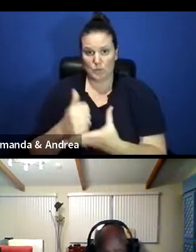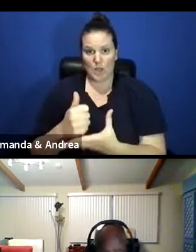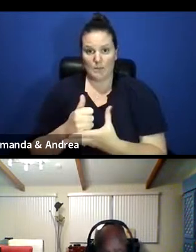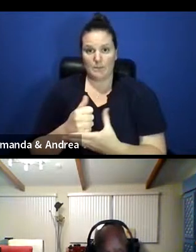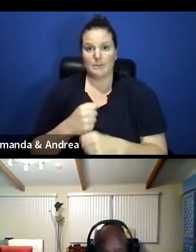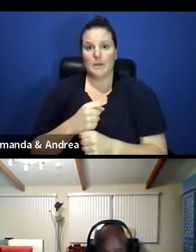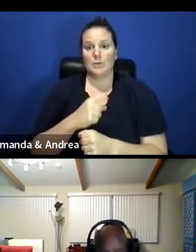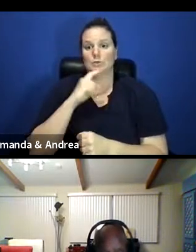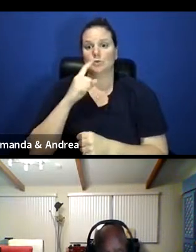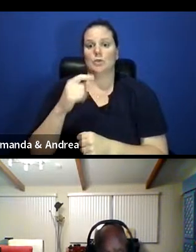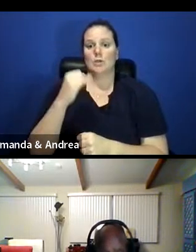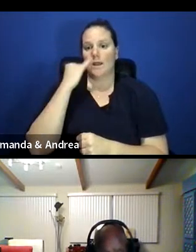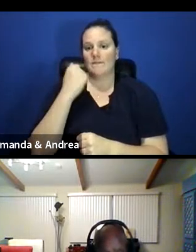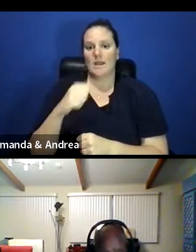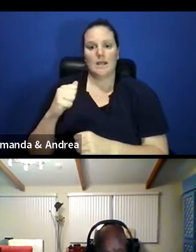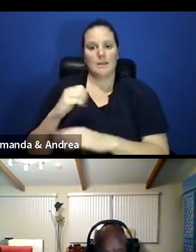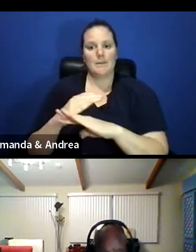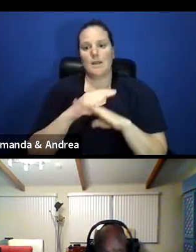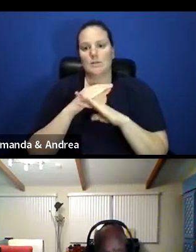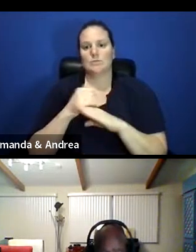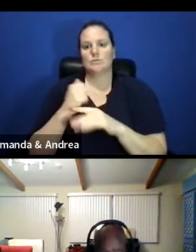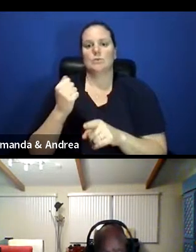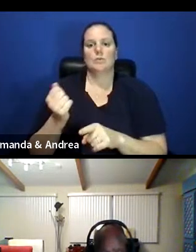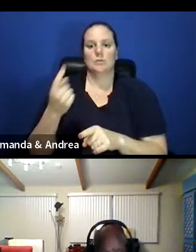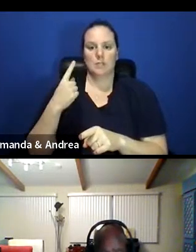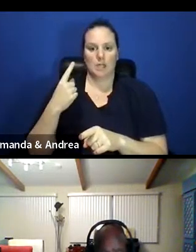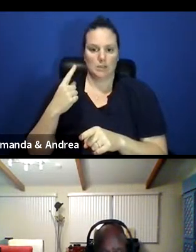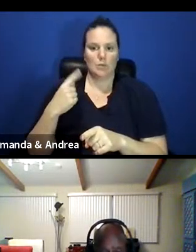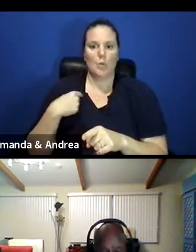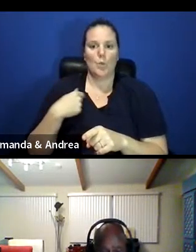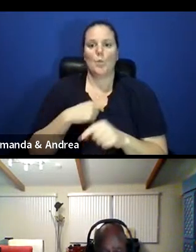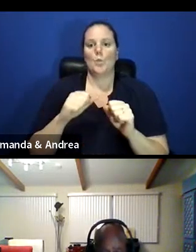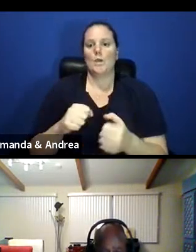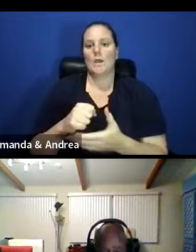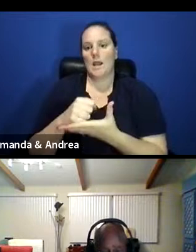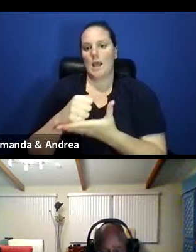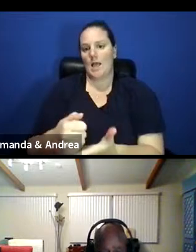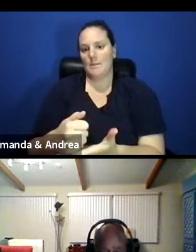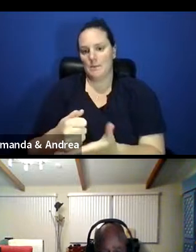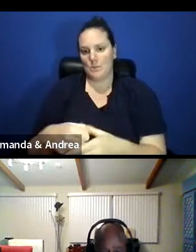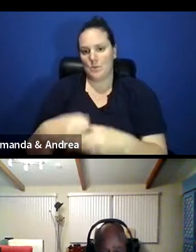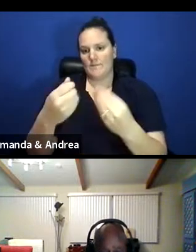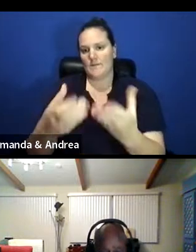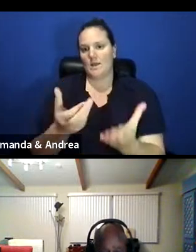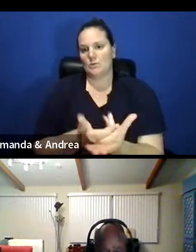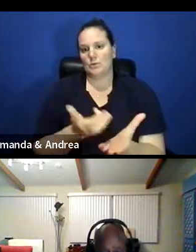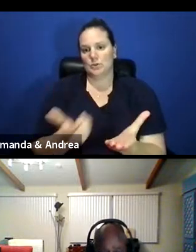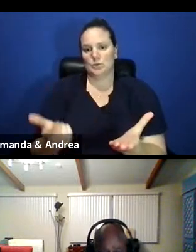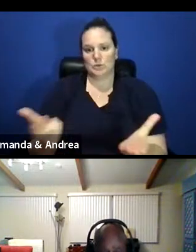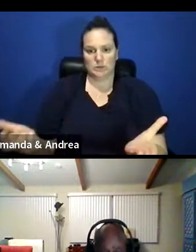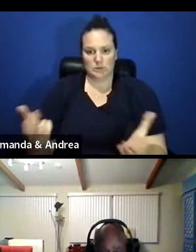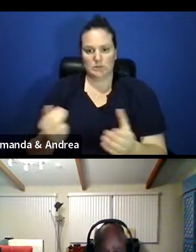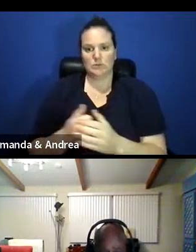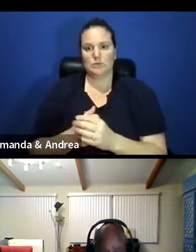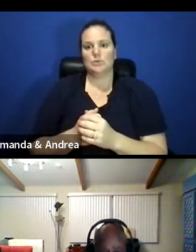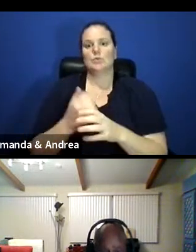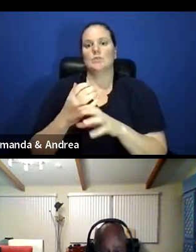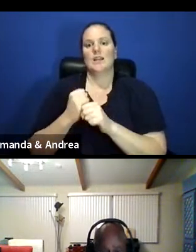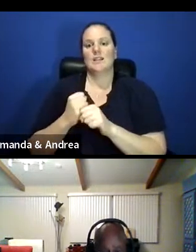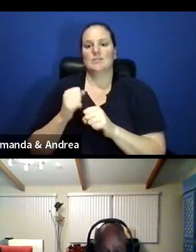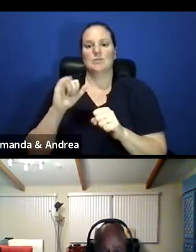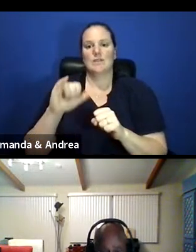sure that if there's any barriers to understanding, we can help provide some resources to get us to